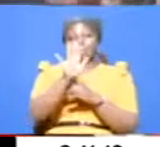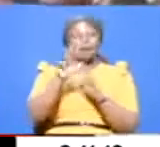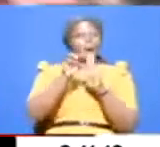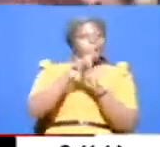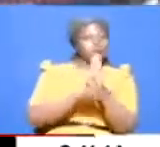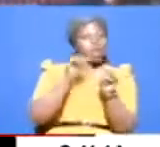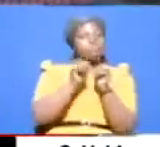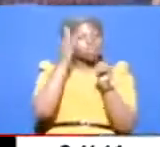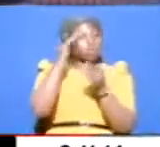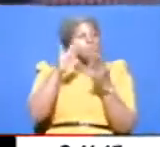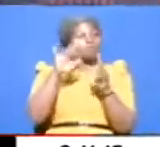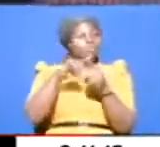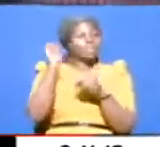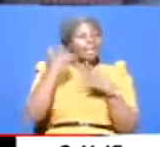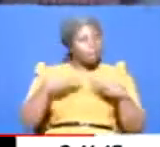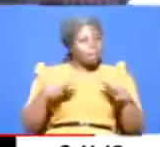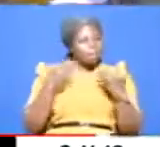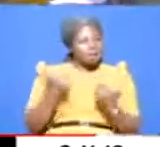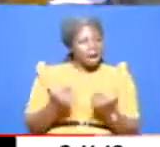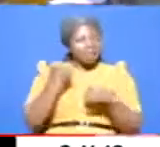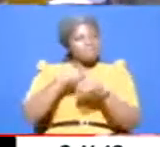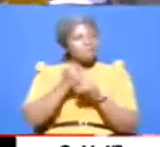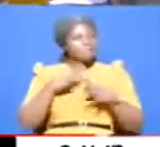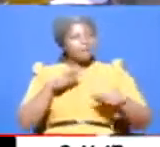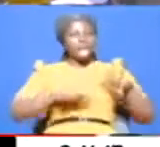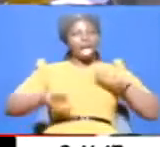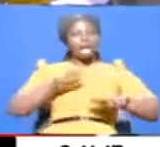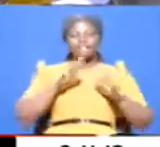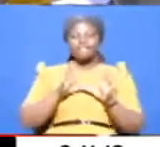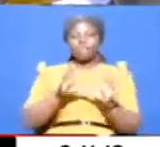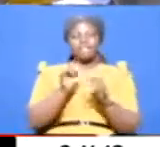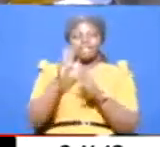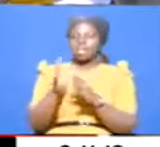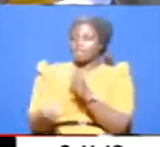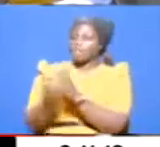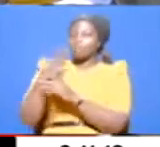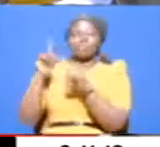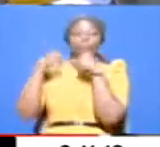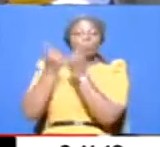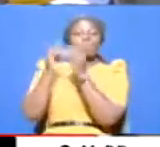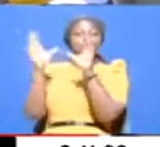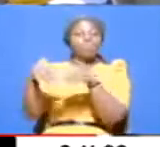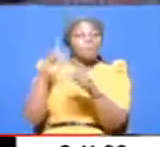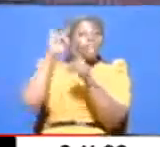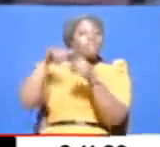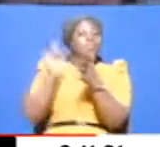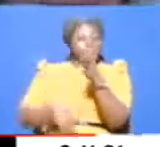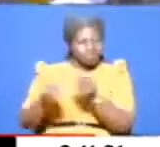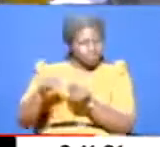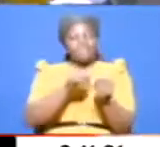panic, forcing some leaders to form tribal groupings with the intention of fighting him ahead of